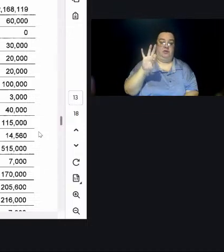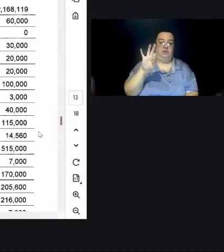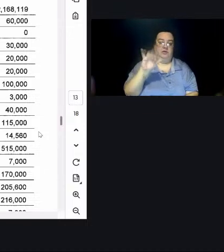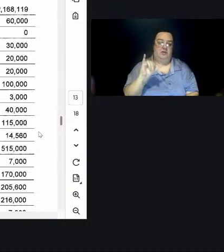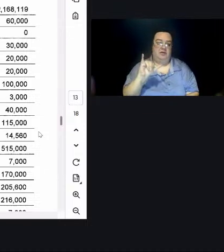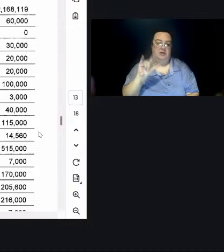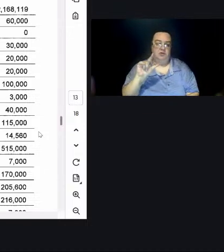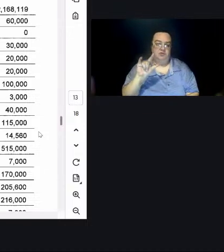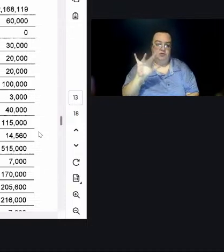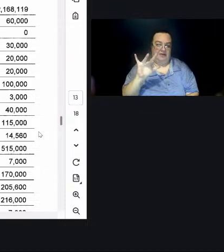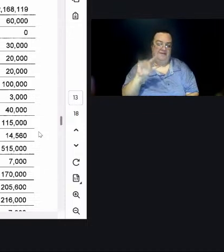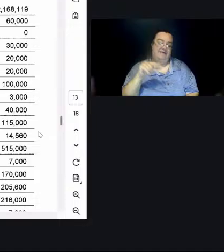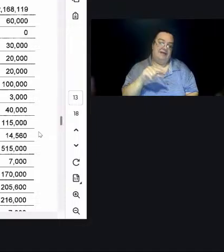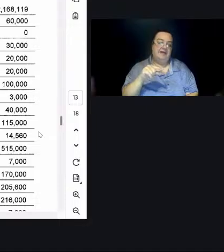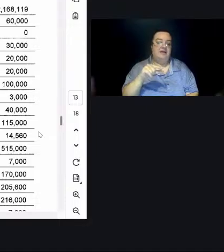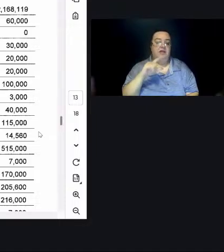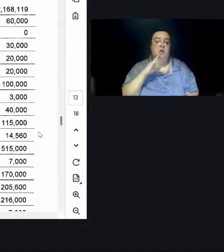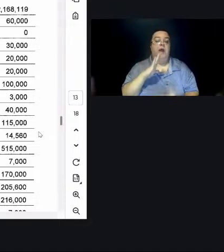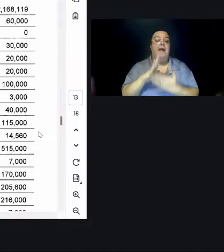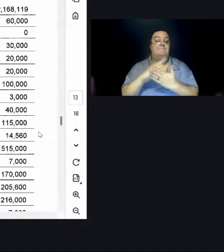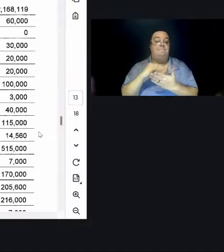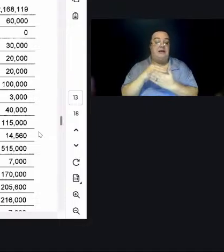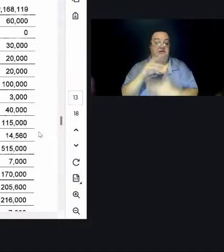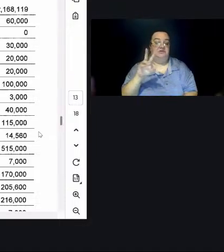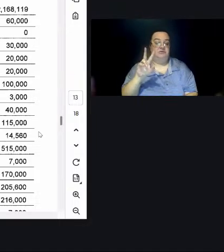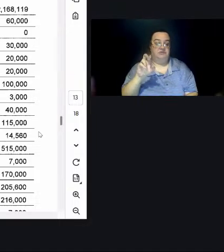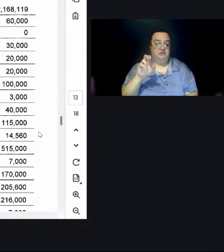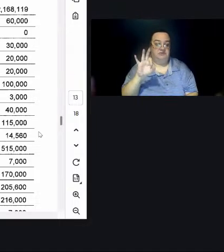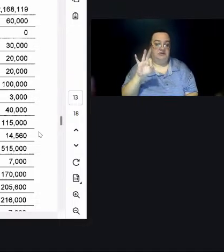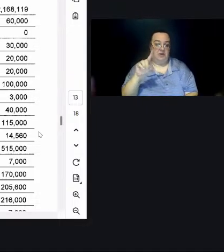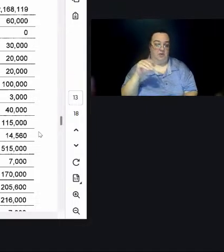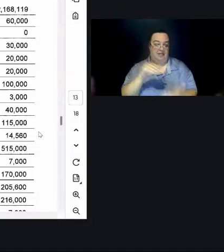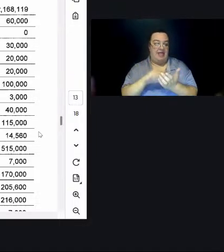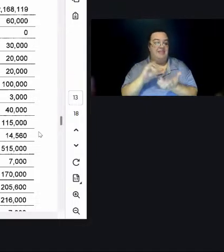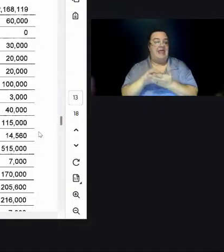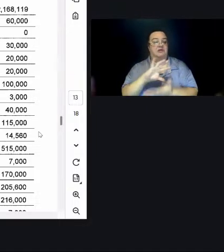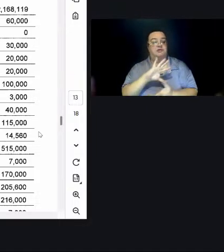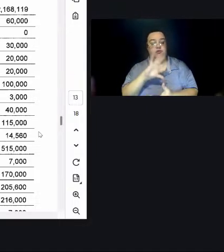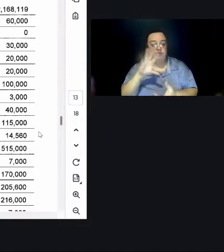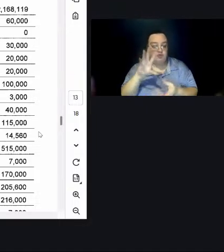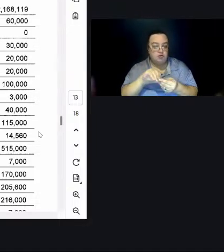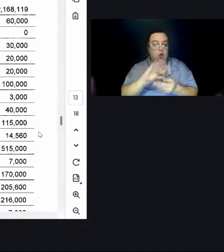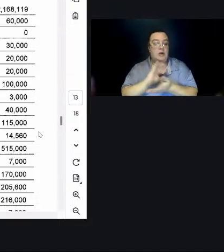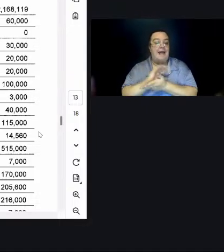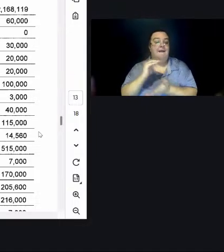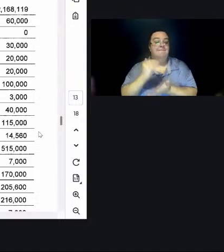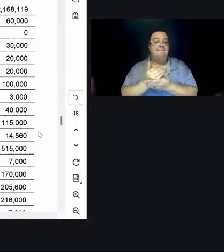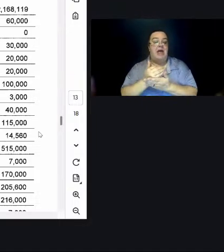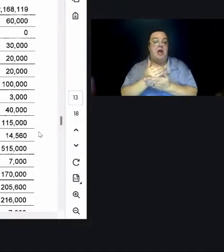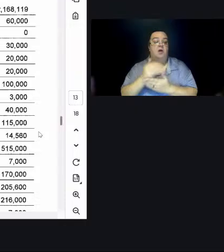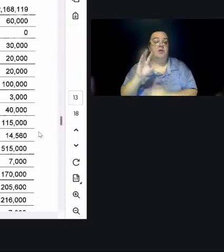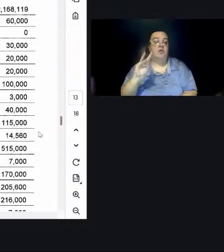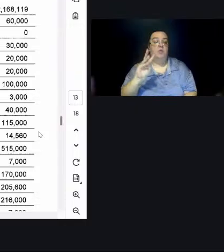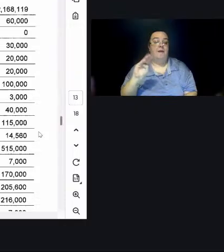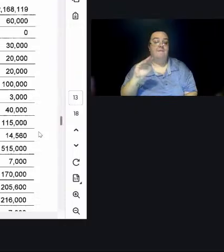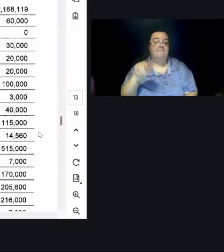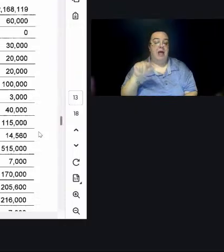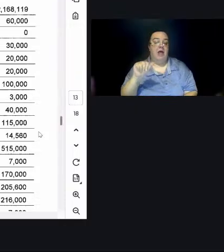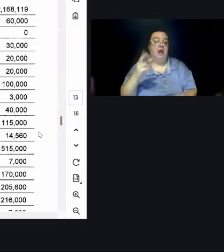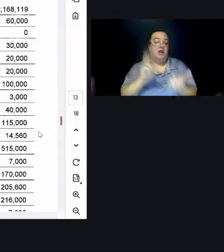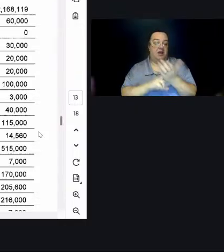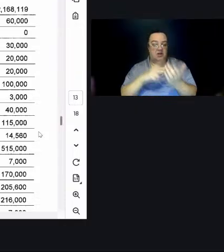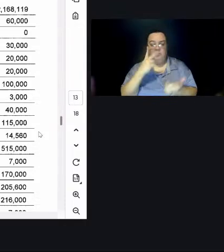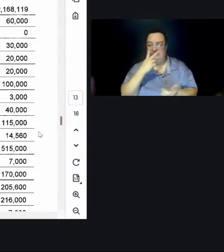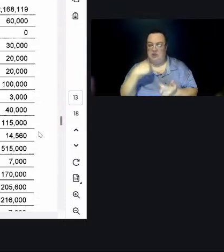FY25. It's budgeted at $291,000. That's the total amount of the WMATA contract. You see that we have spent